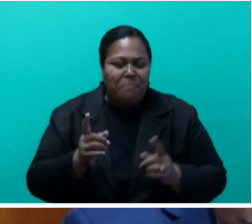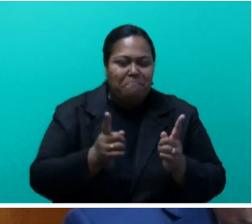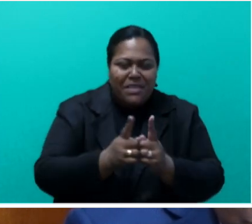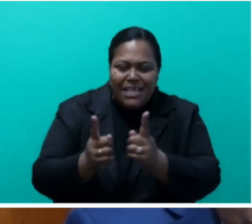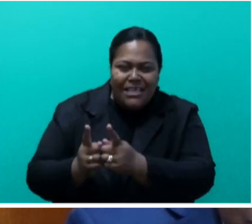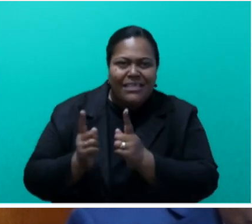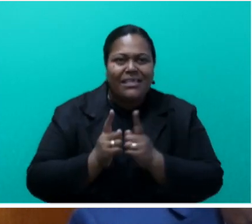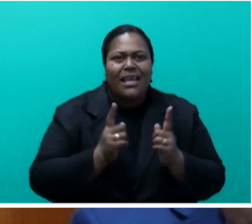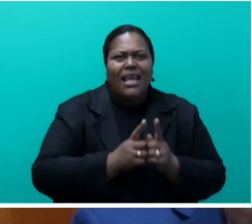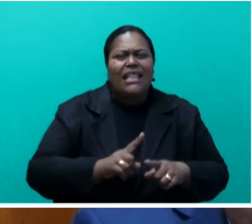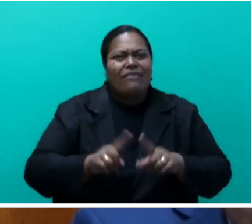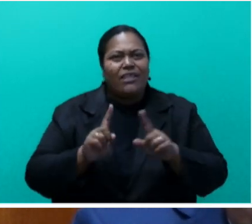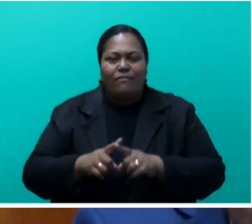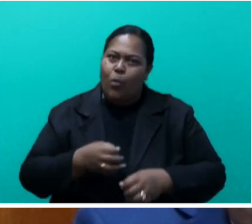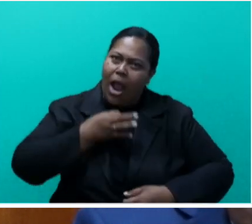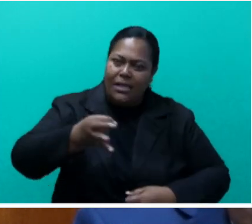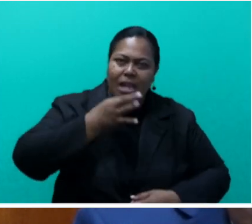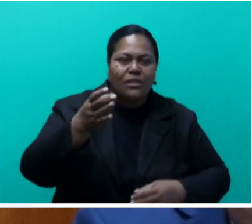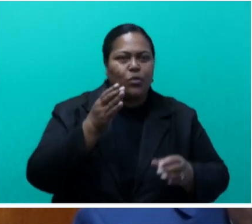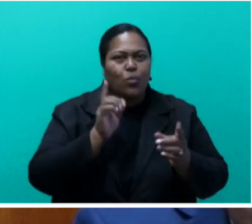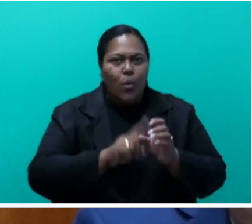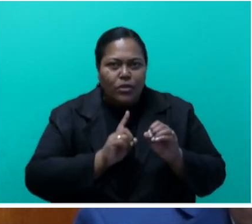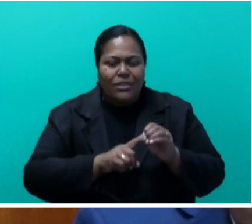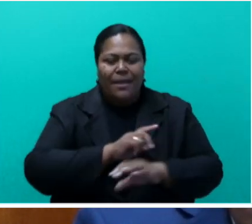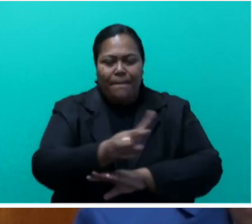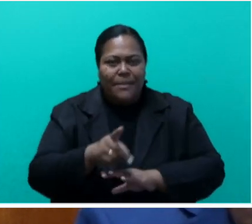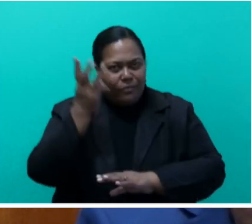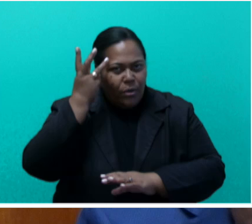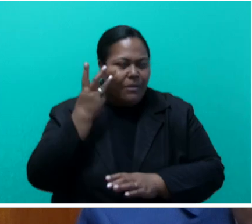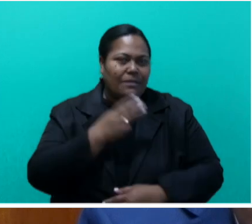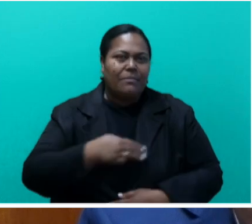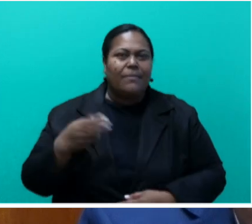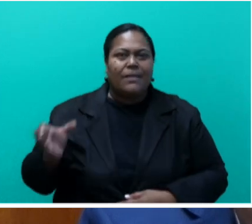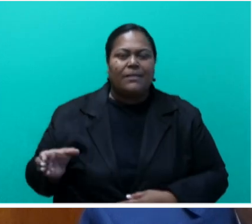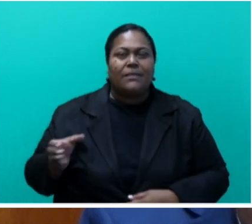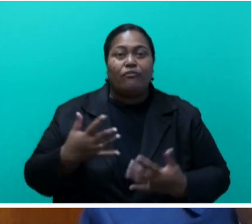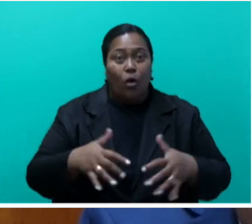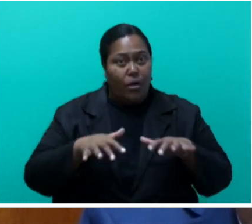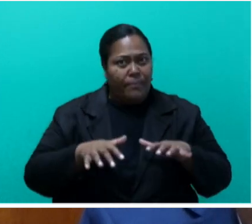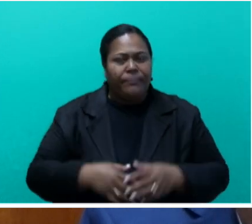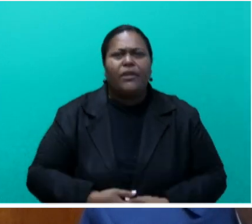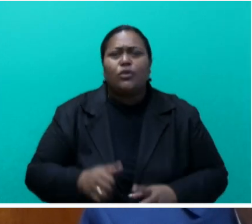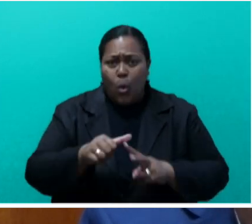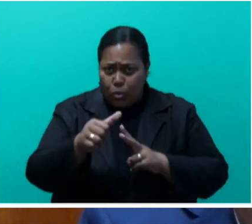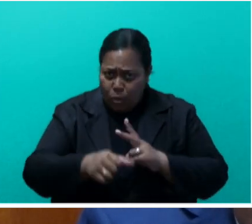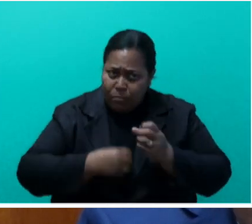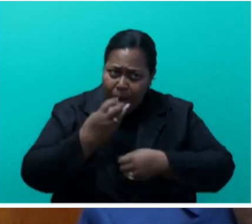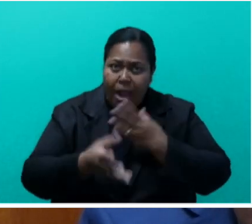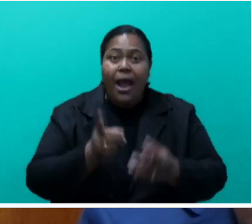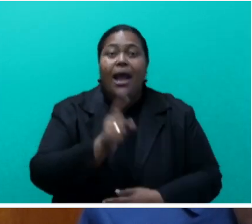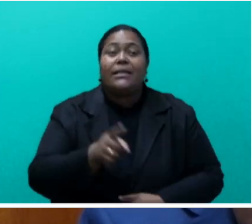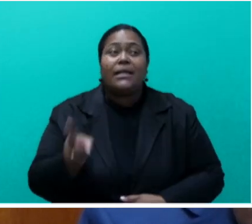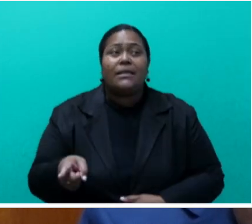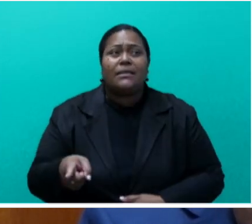interventions during the Pacific Women's Ministers Forum. Notable, Honorable Speaker, was the attendance of